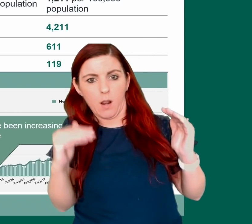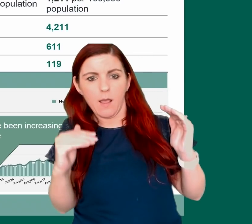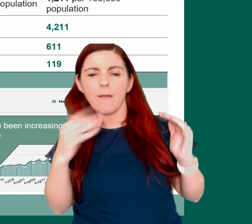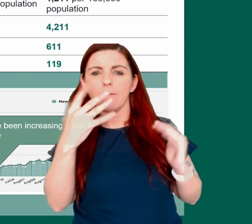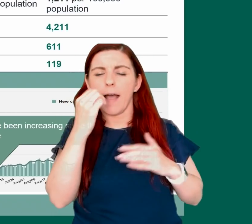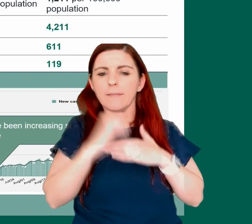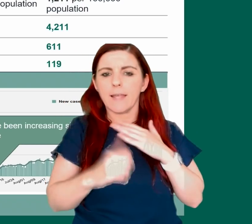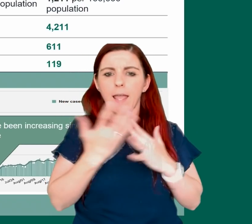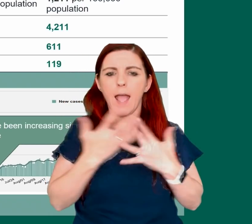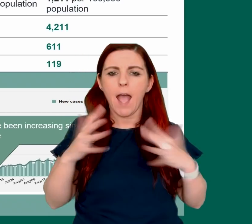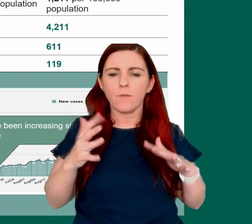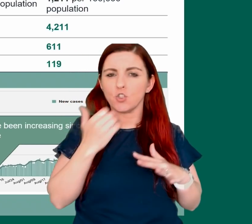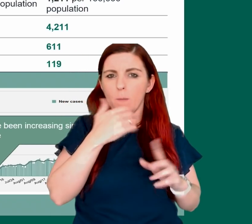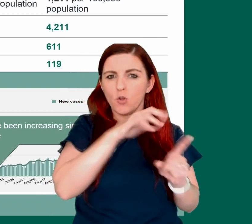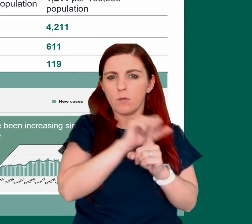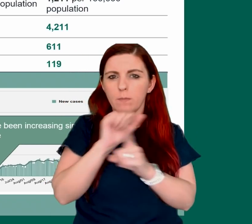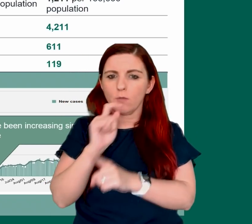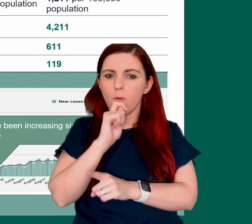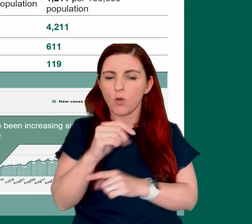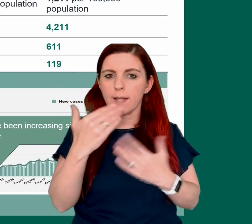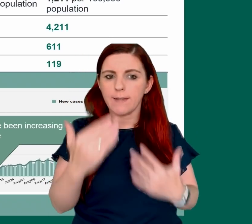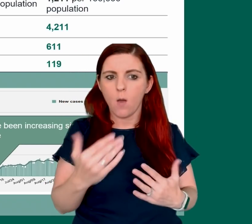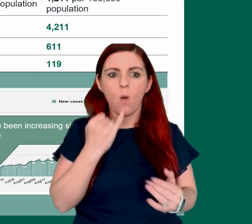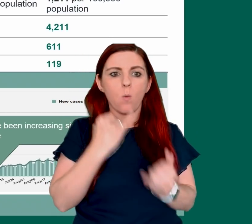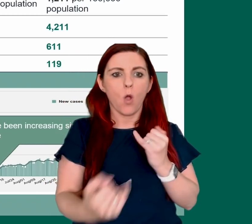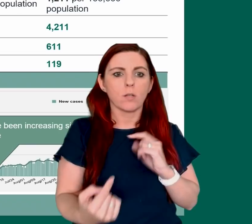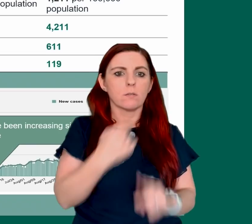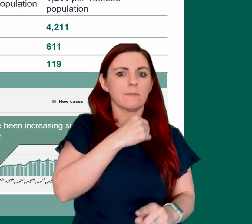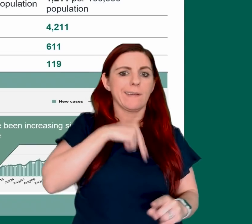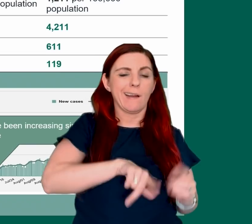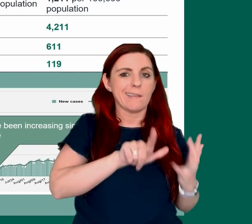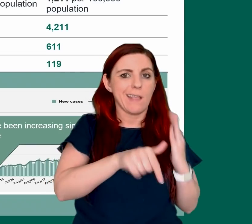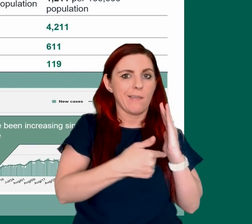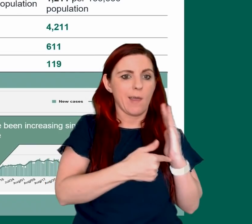average, the number of cases we're seeing, again, a peak of almost 7,000 on the 10th